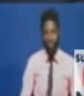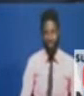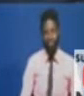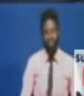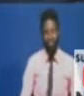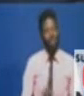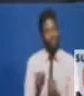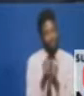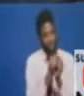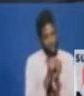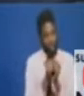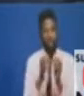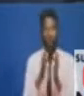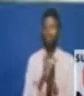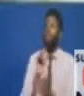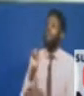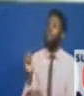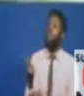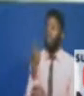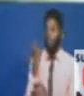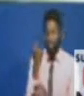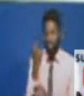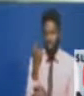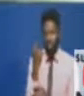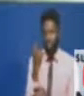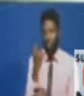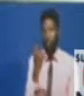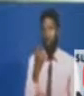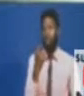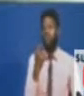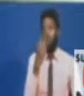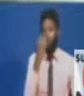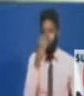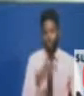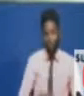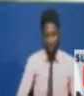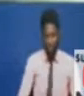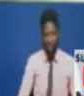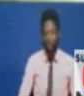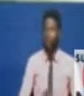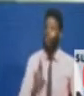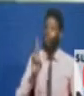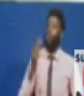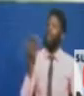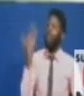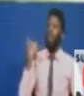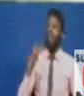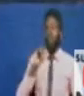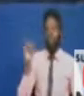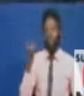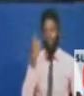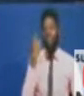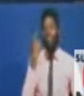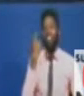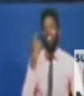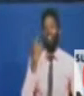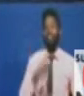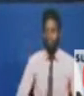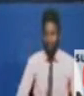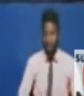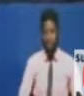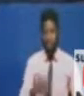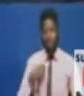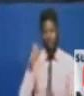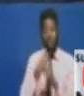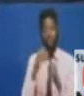together with President William Ruto. Uhuru Kenyatta is the former President of Kenya. I also served under him very well until he